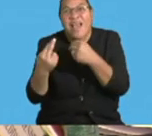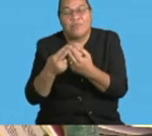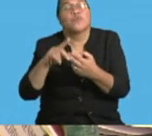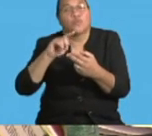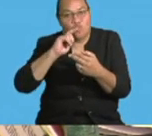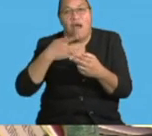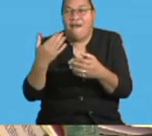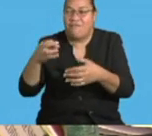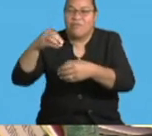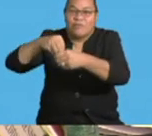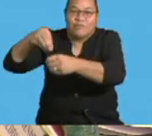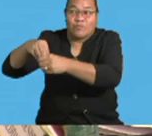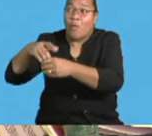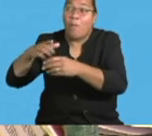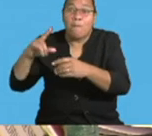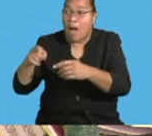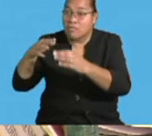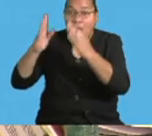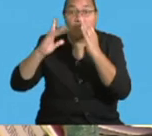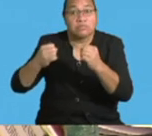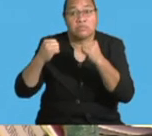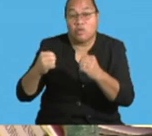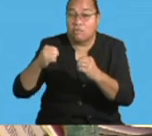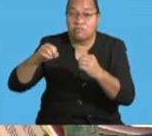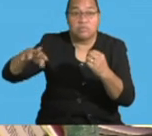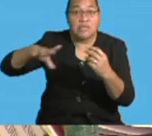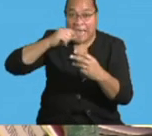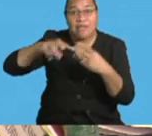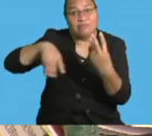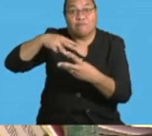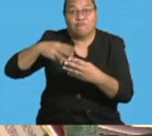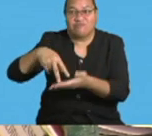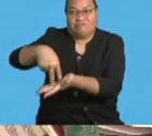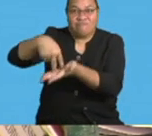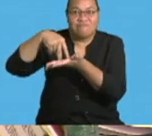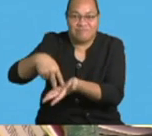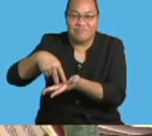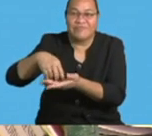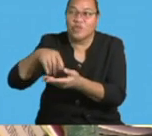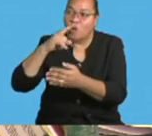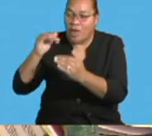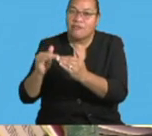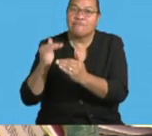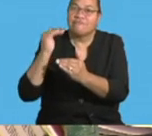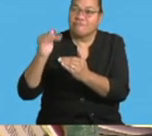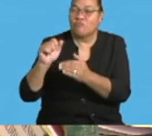in cyclone-safe homes, which also provide residents an opportunity to advance to the level